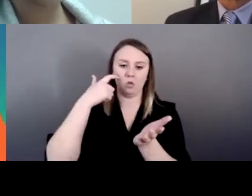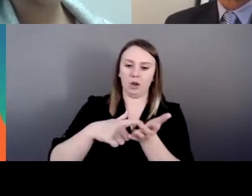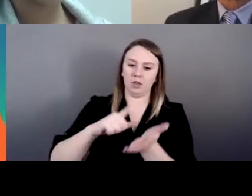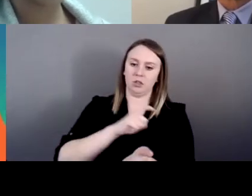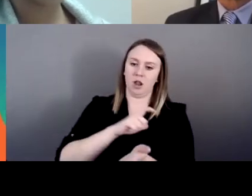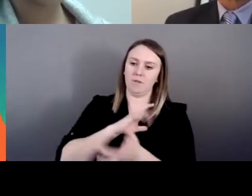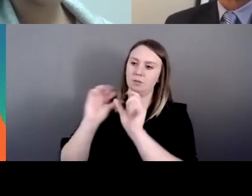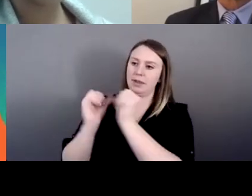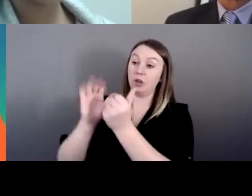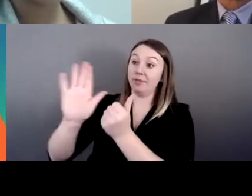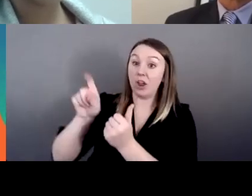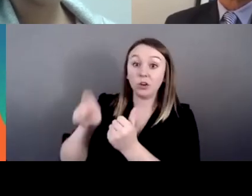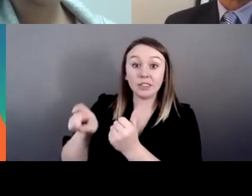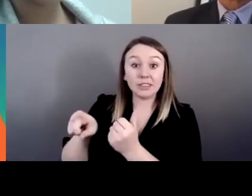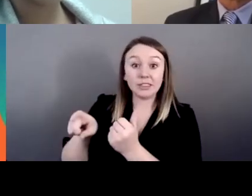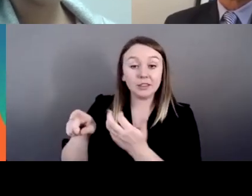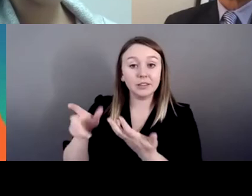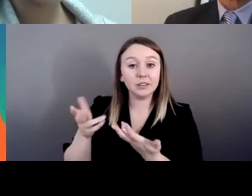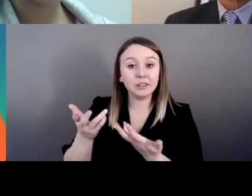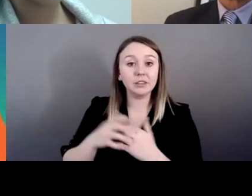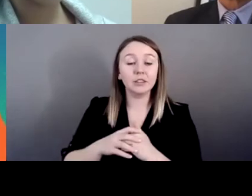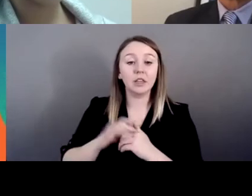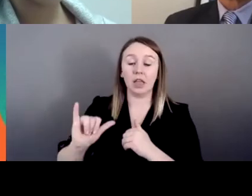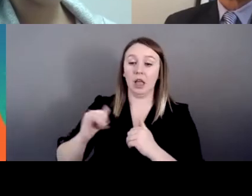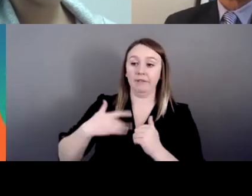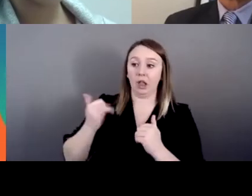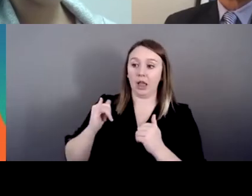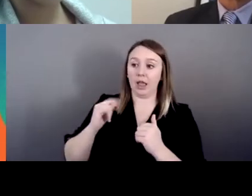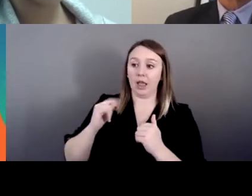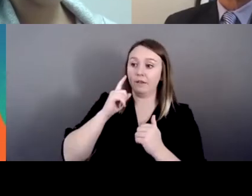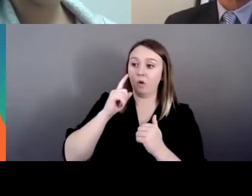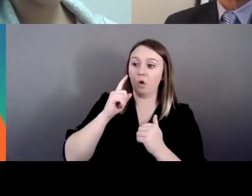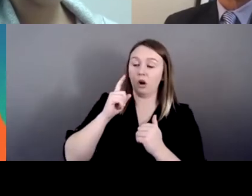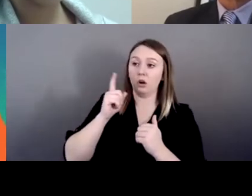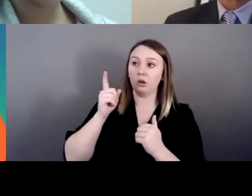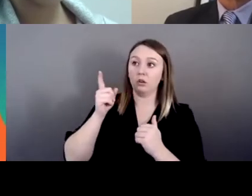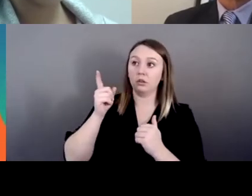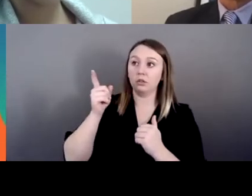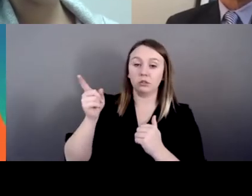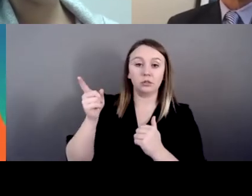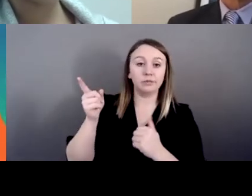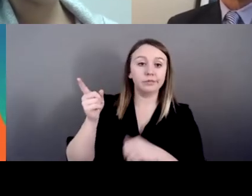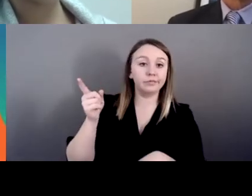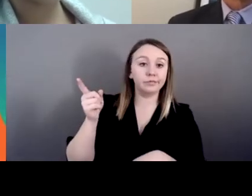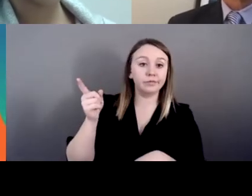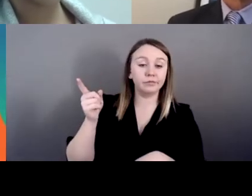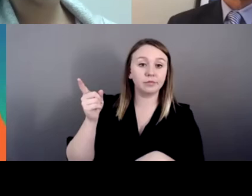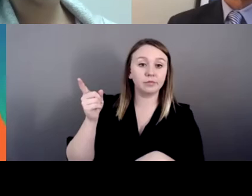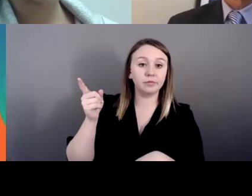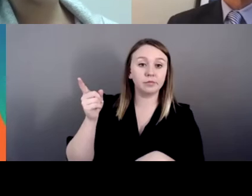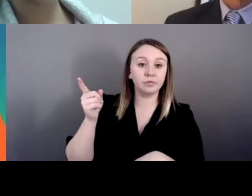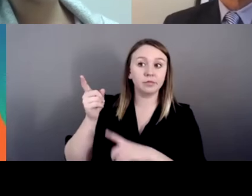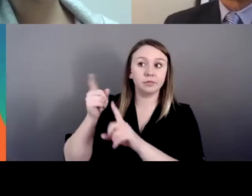like what is it like for them to get directives from their authority,